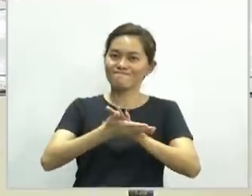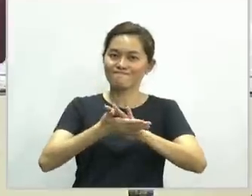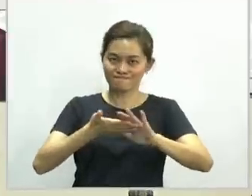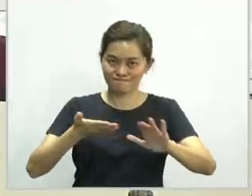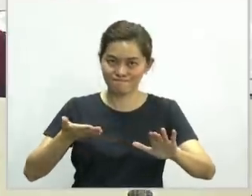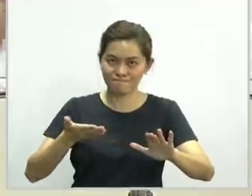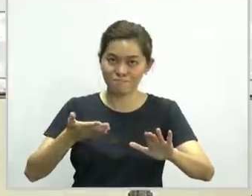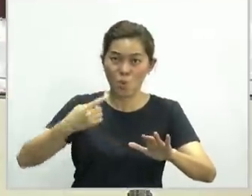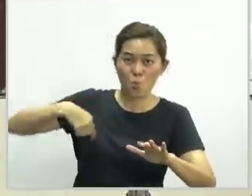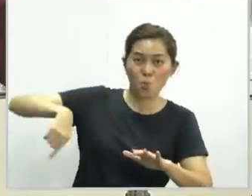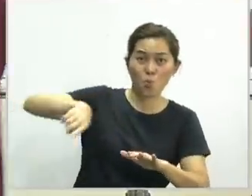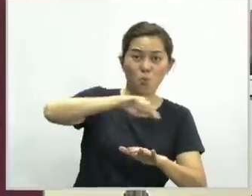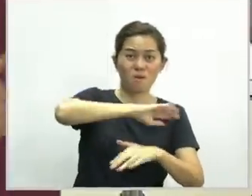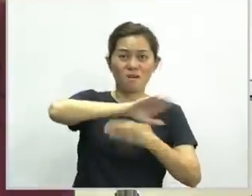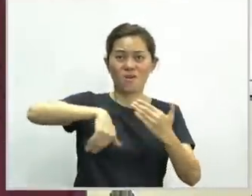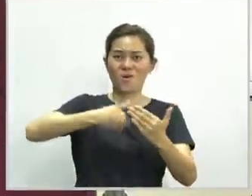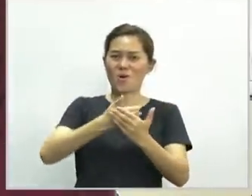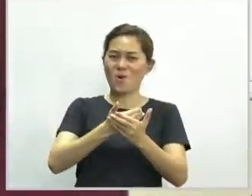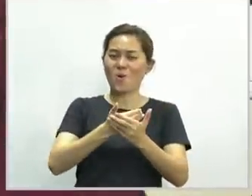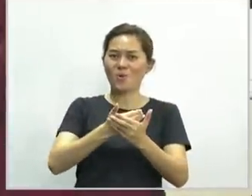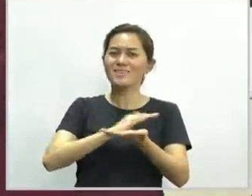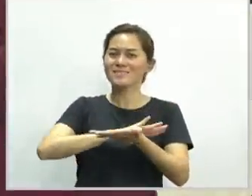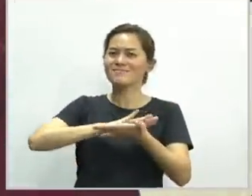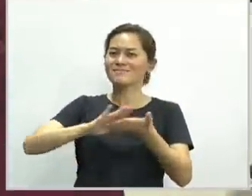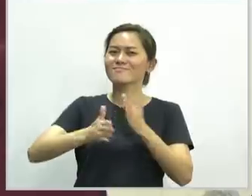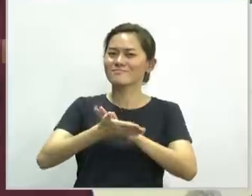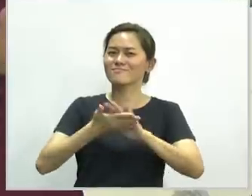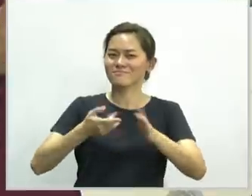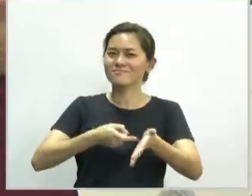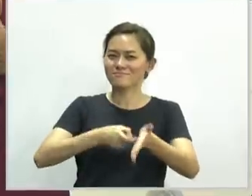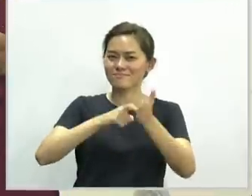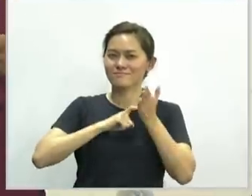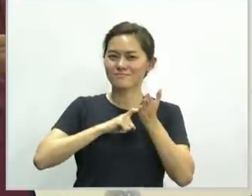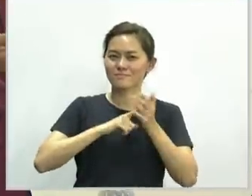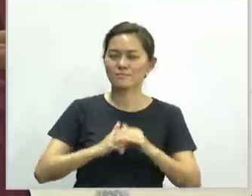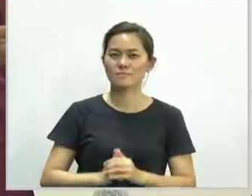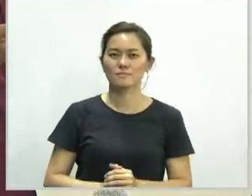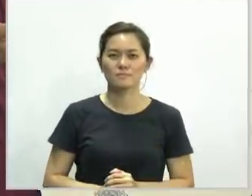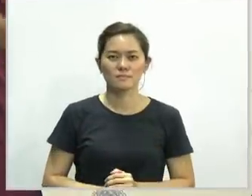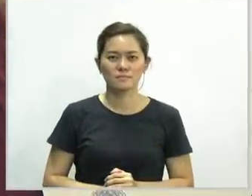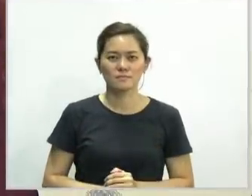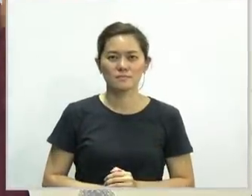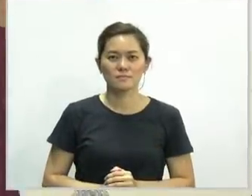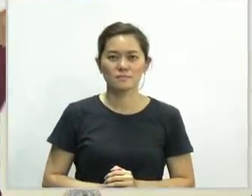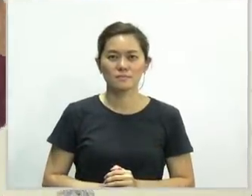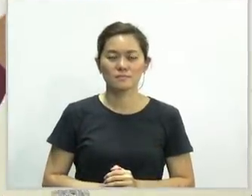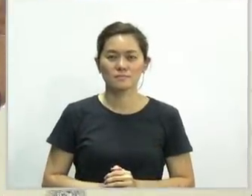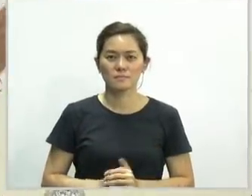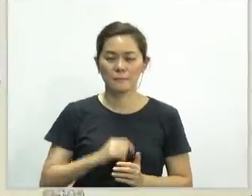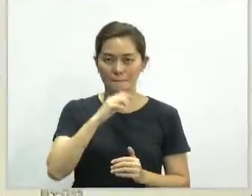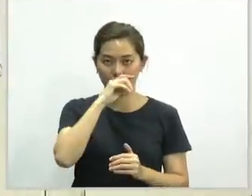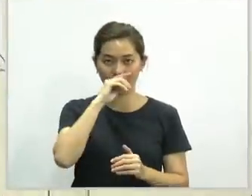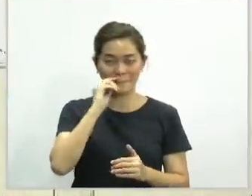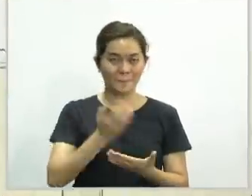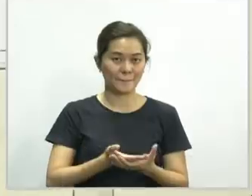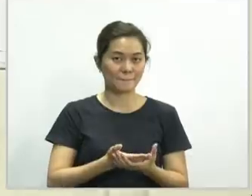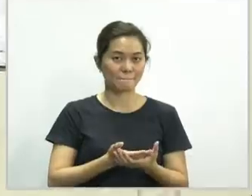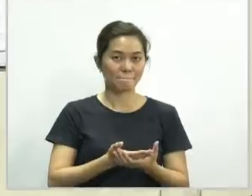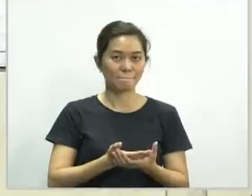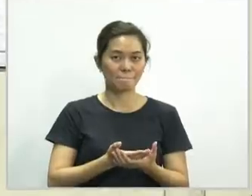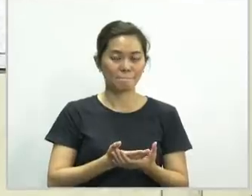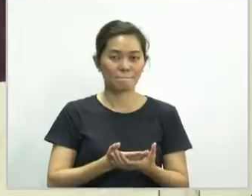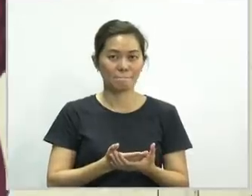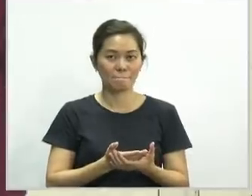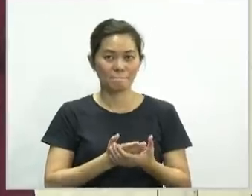We all need forgiveness. The psychiatrist,